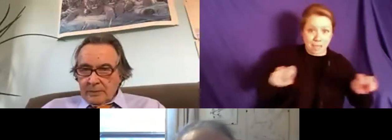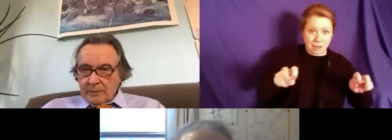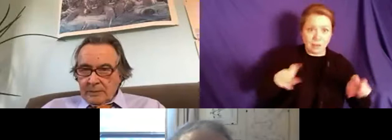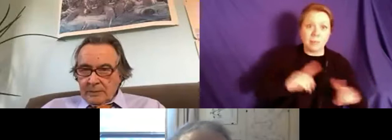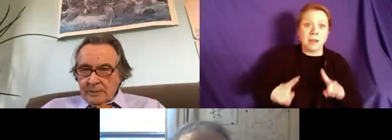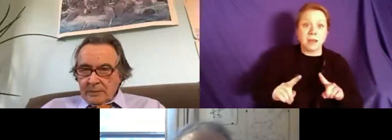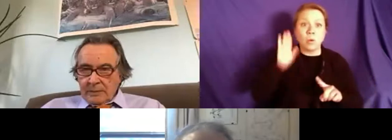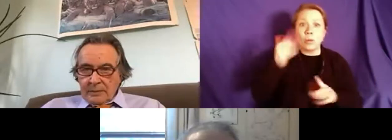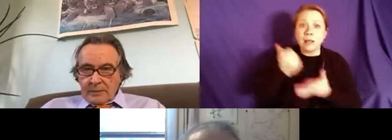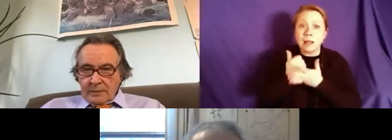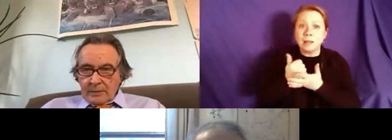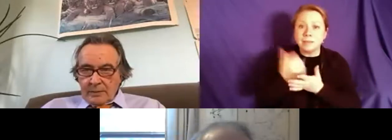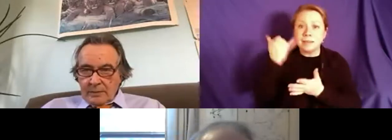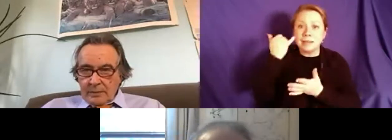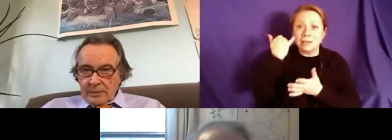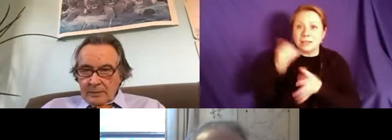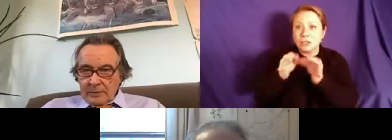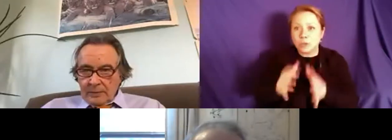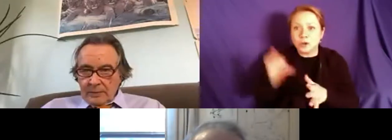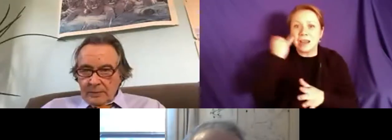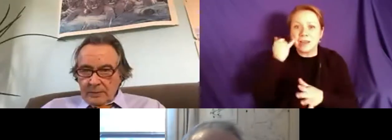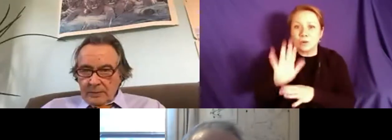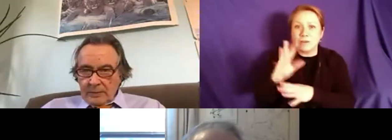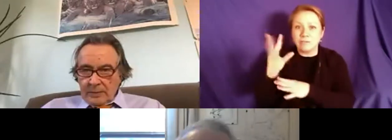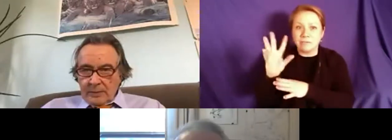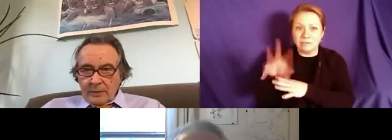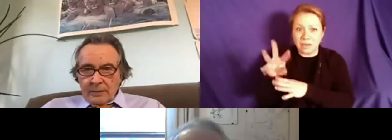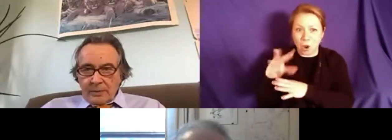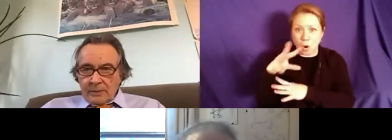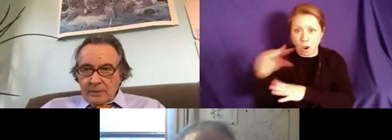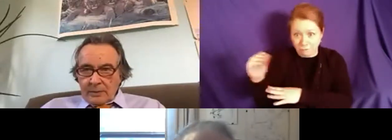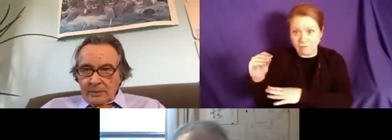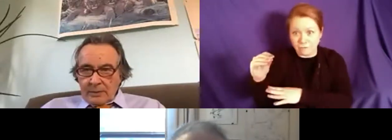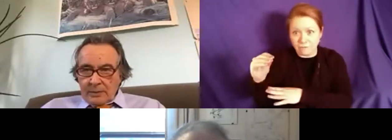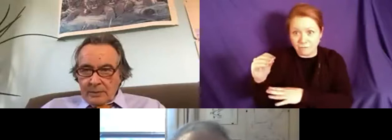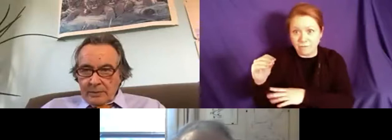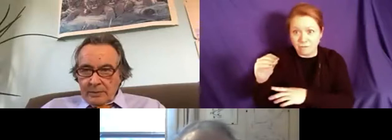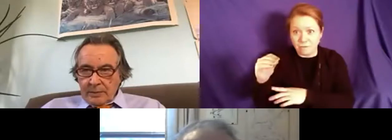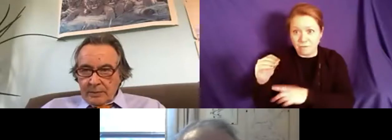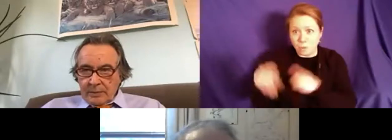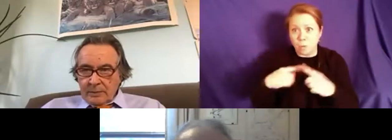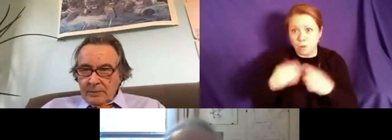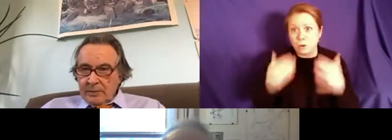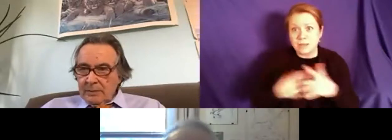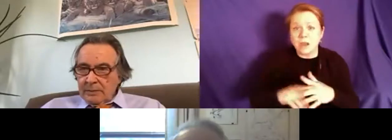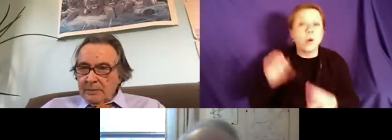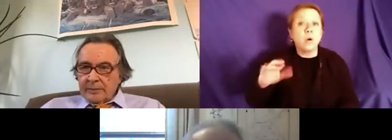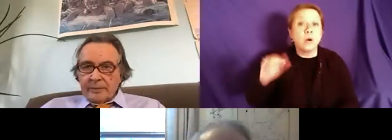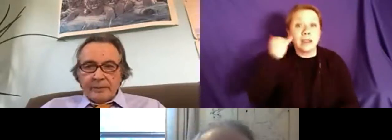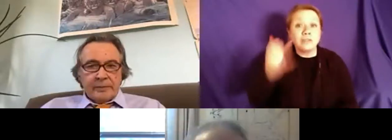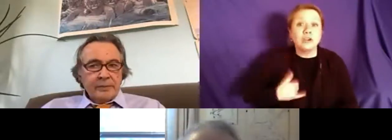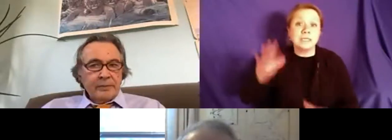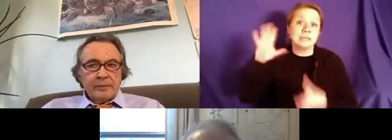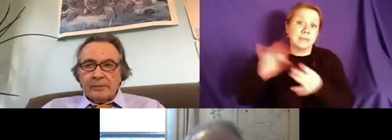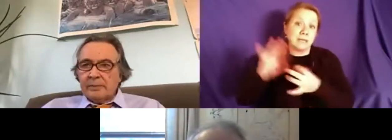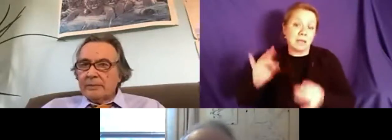the interpreter if you'd keep your video turned off once we get started, unless you're speaking. And